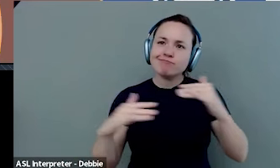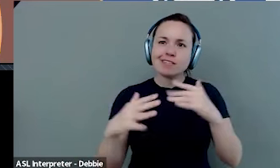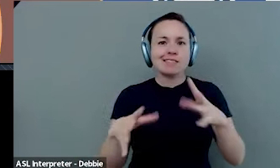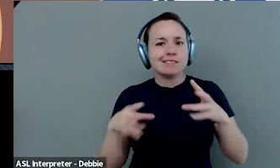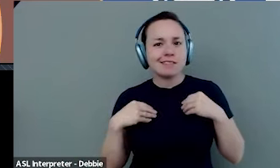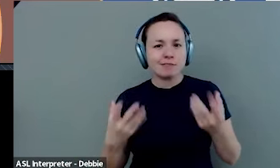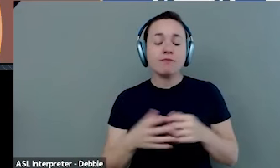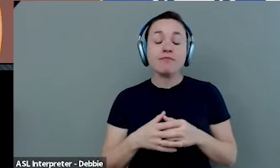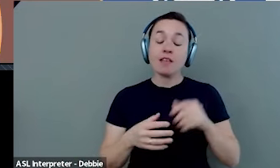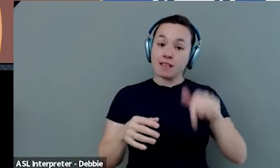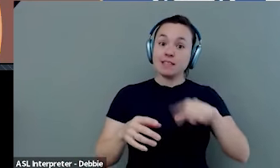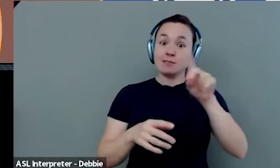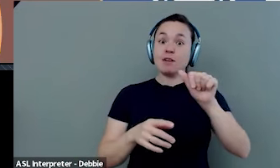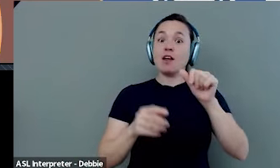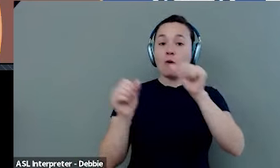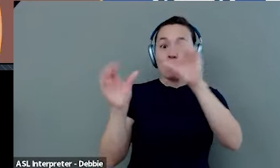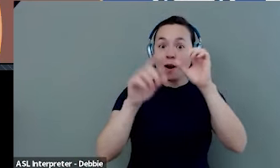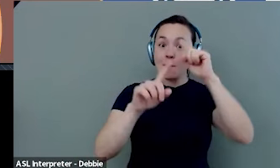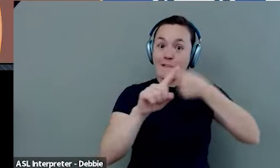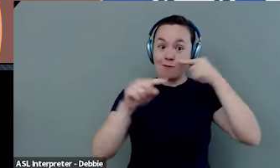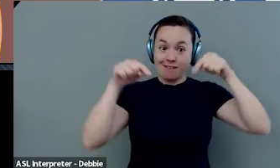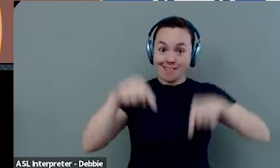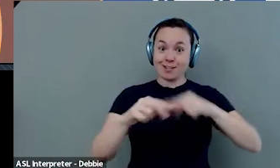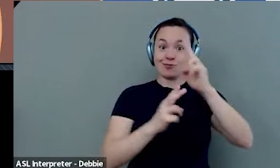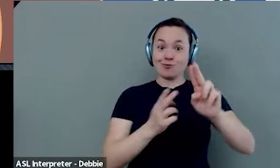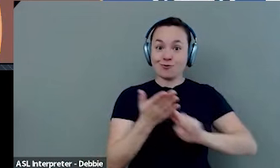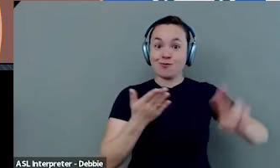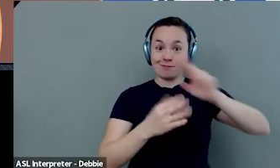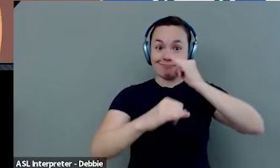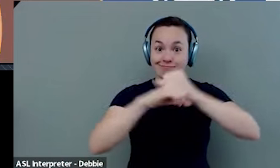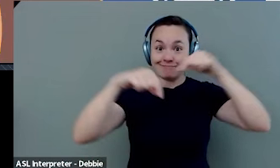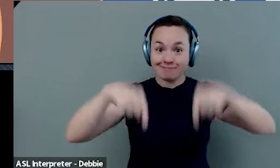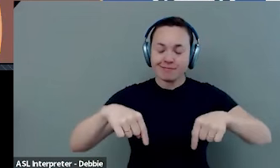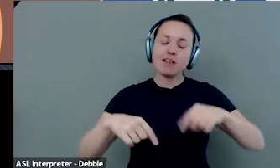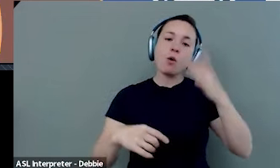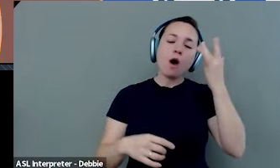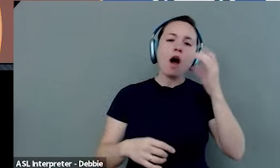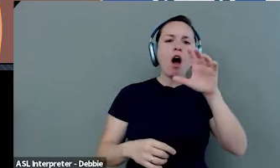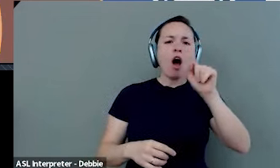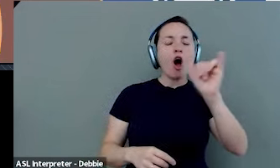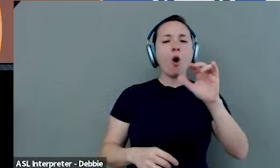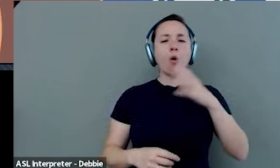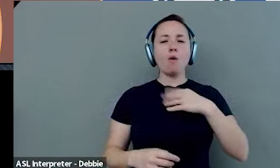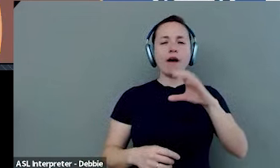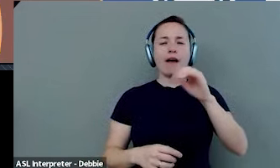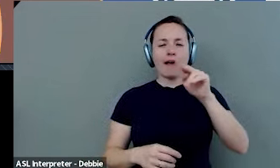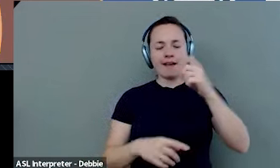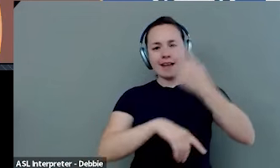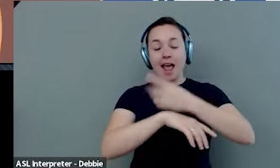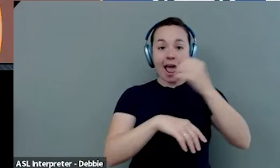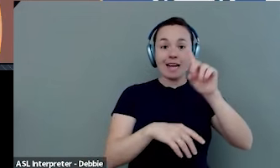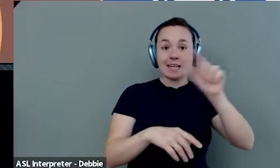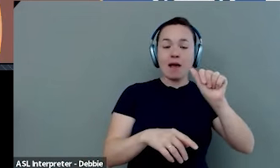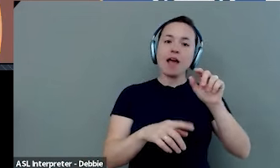Month on this university campus, because October is also White Cane Day and Disability Mentoring Day. So there's also a